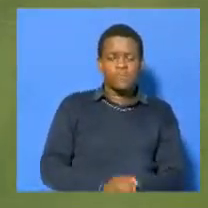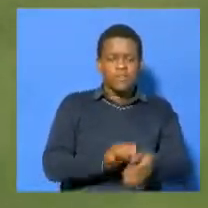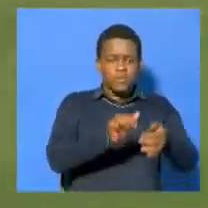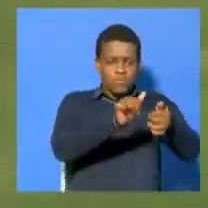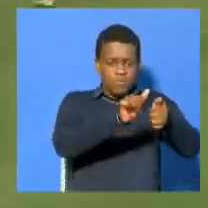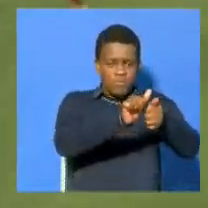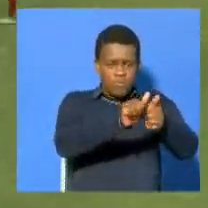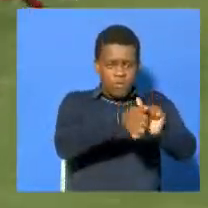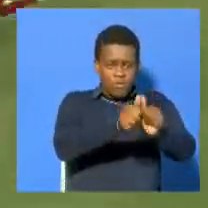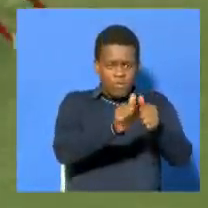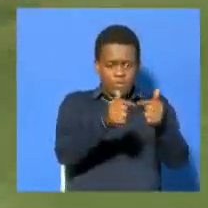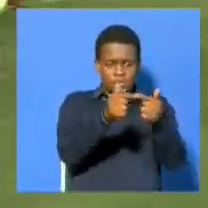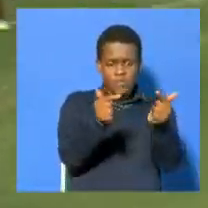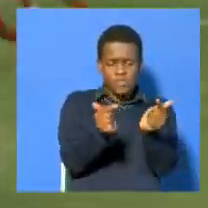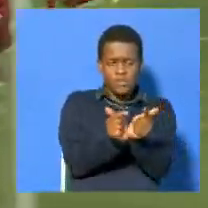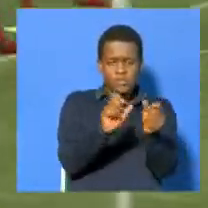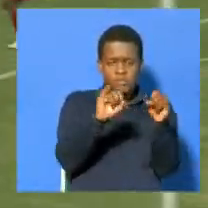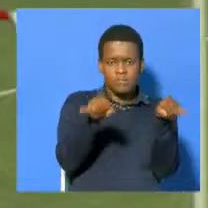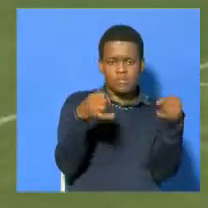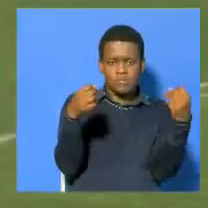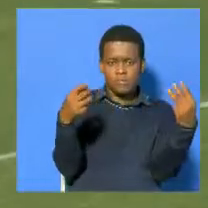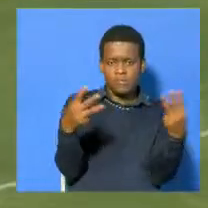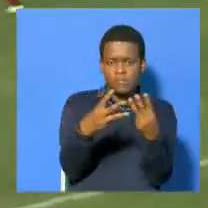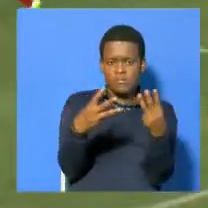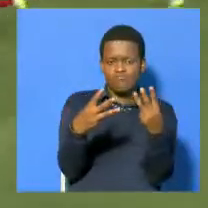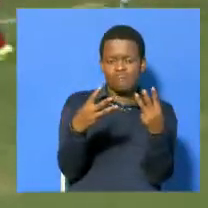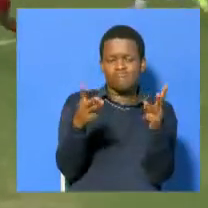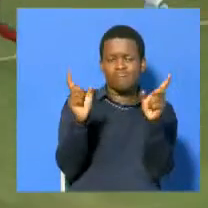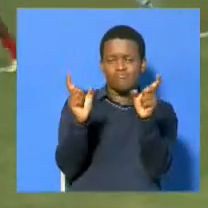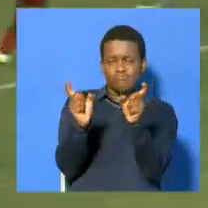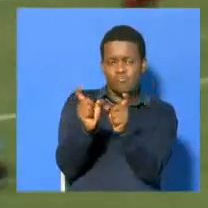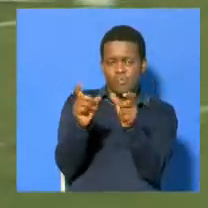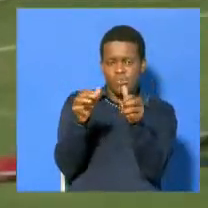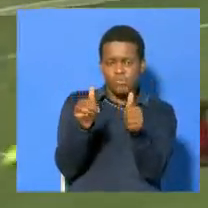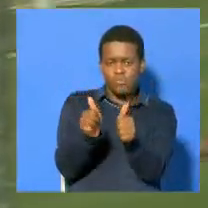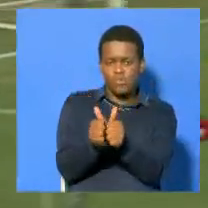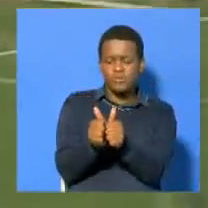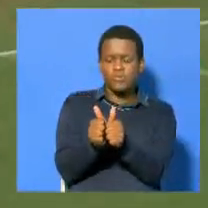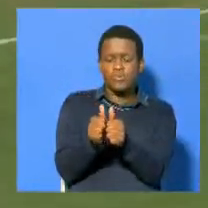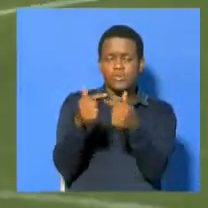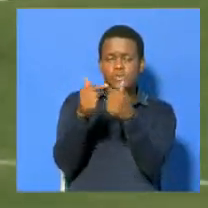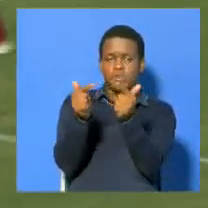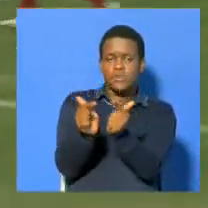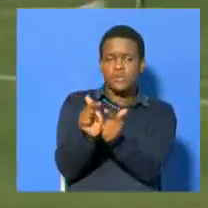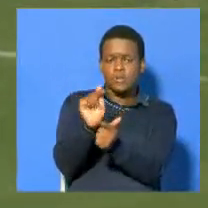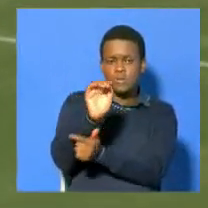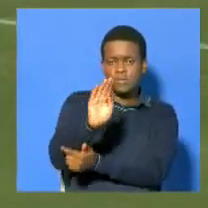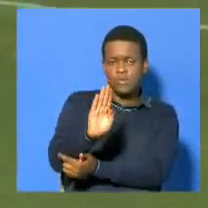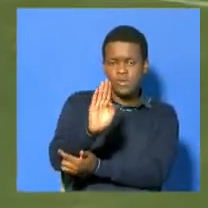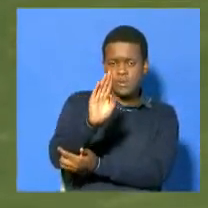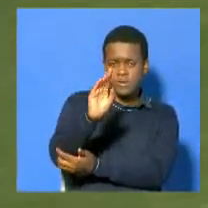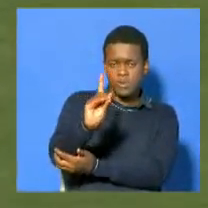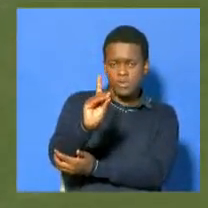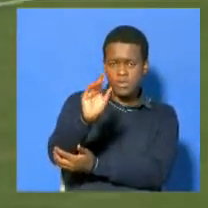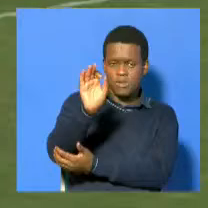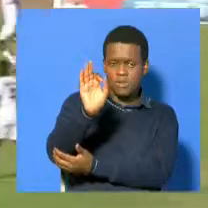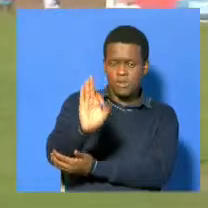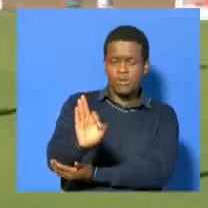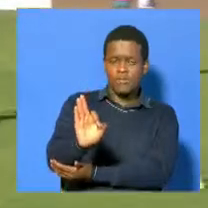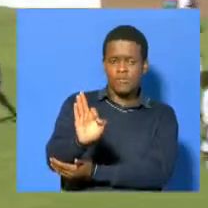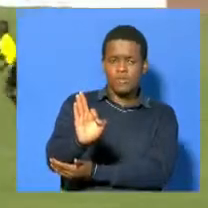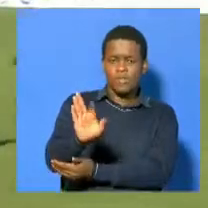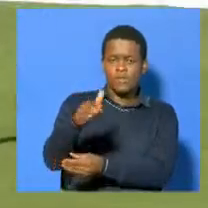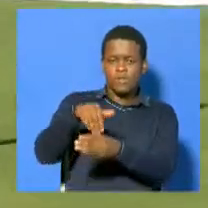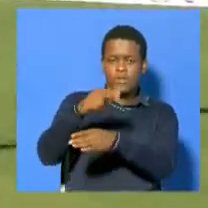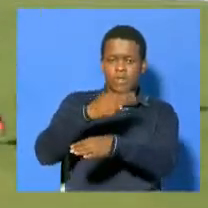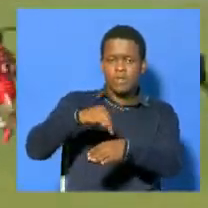And in sports, battle lines are drawn as Botswana Premier League defending champions joining Galaxy meet BDF 11